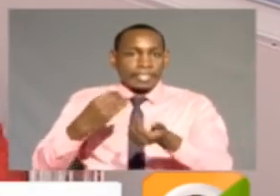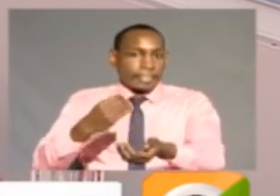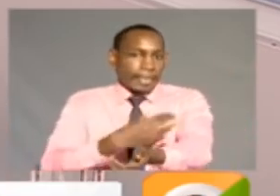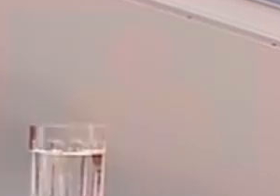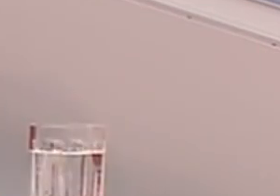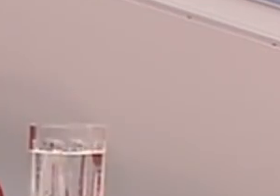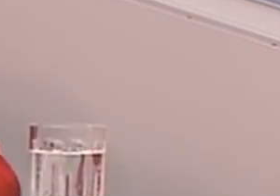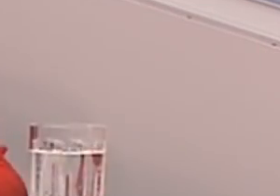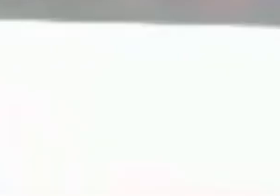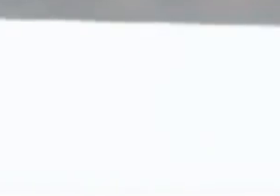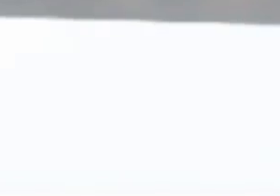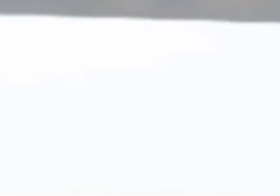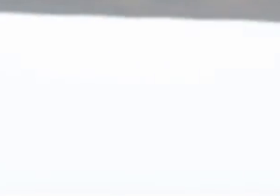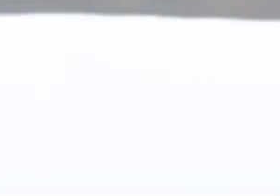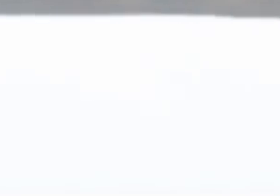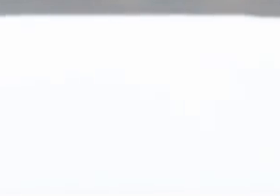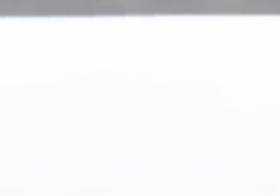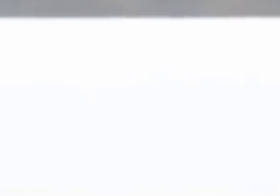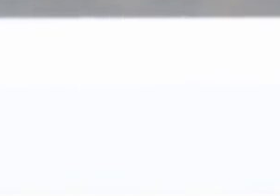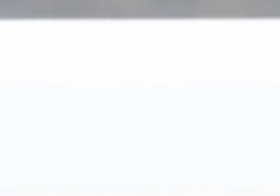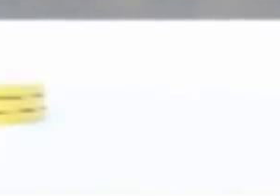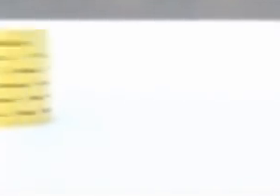cancer.